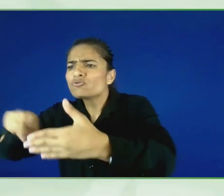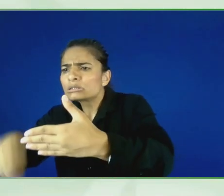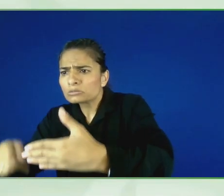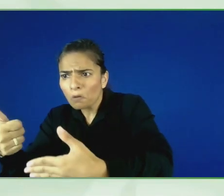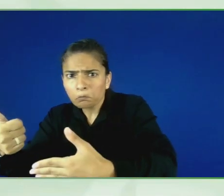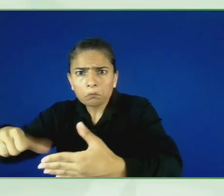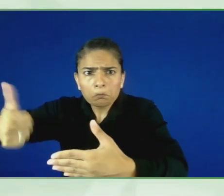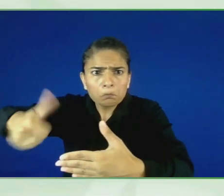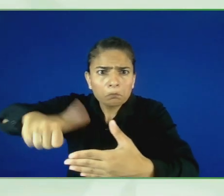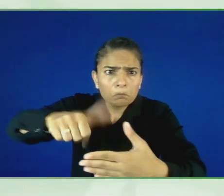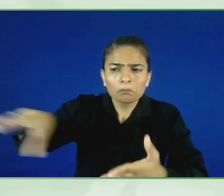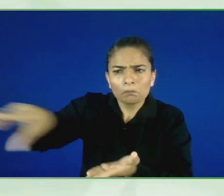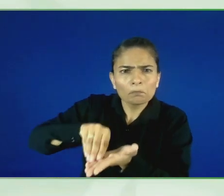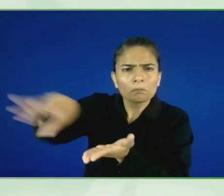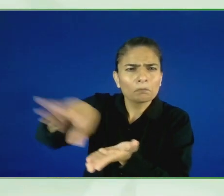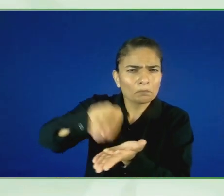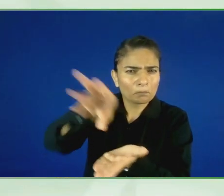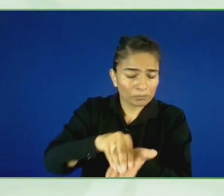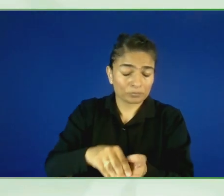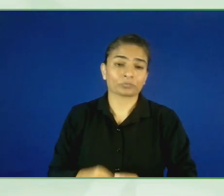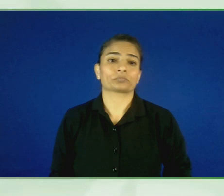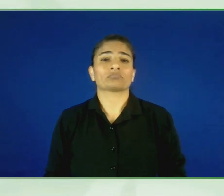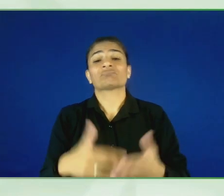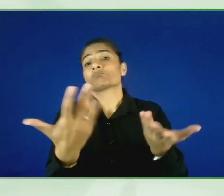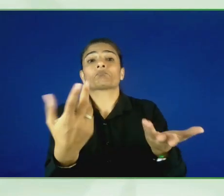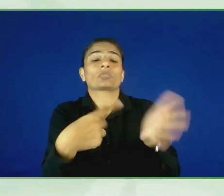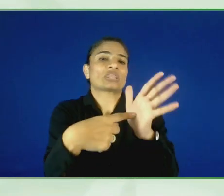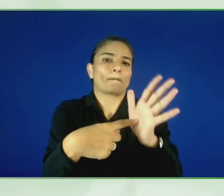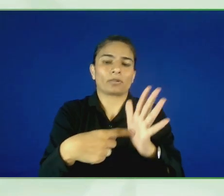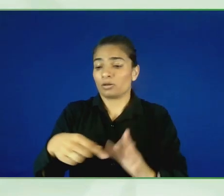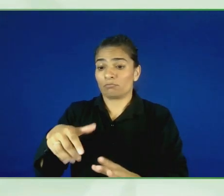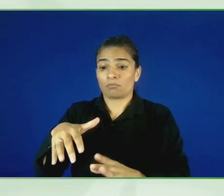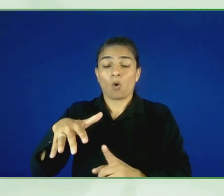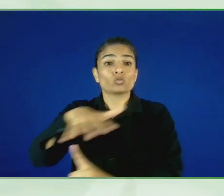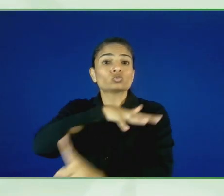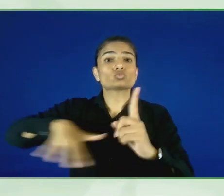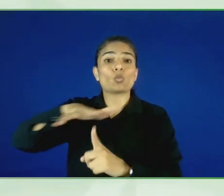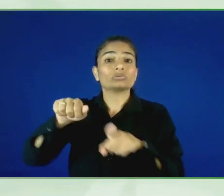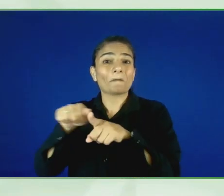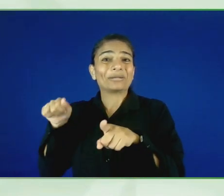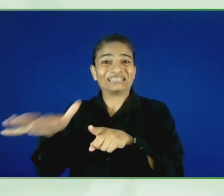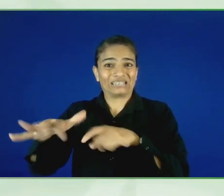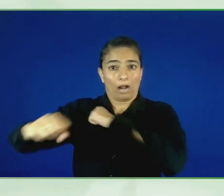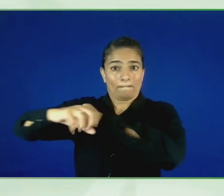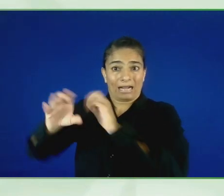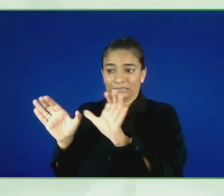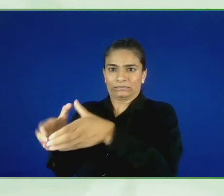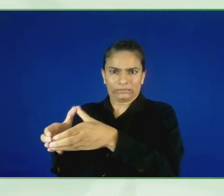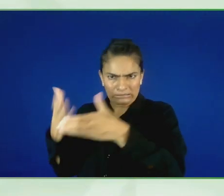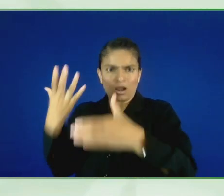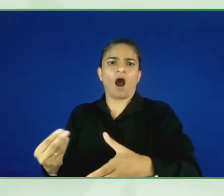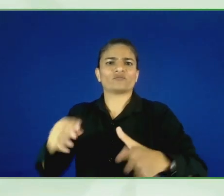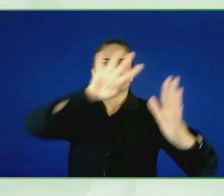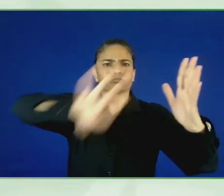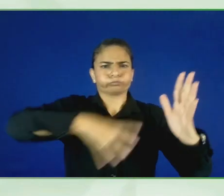posts on our employee advocacy platform had alt text or captions, and being able to identify